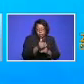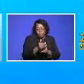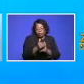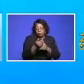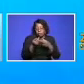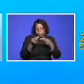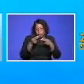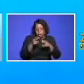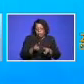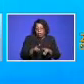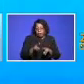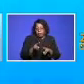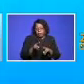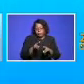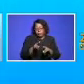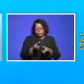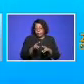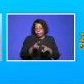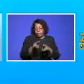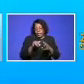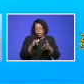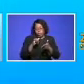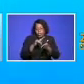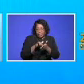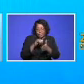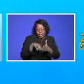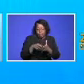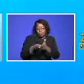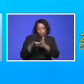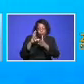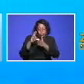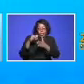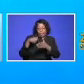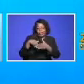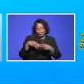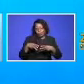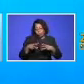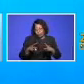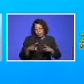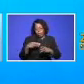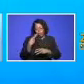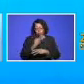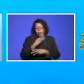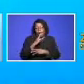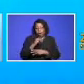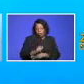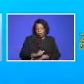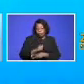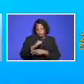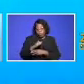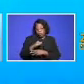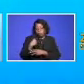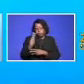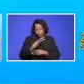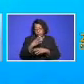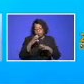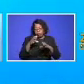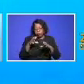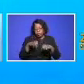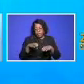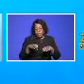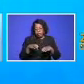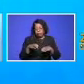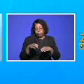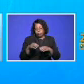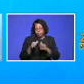place in a manner that we all can reflect back on, in a way that we are proud, we will seek to